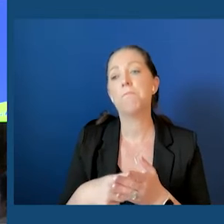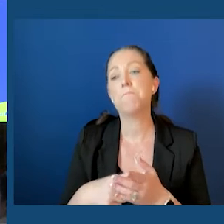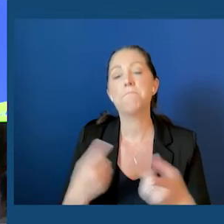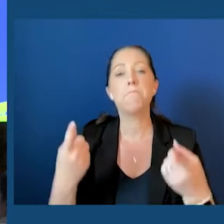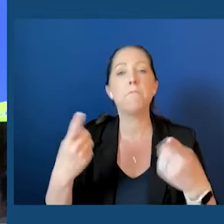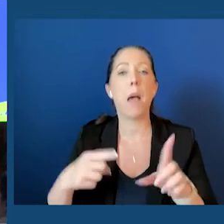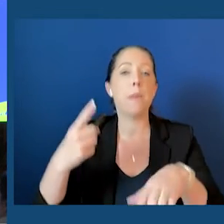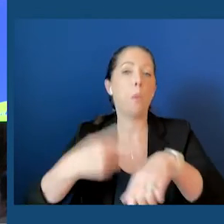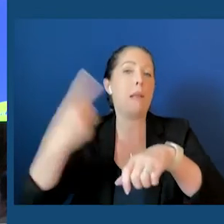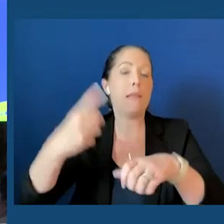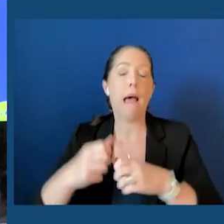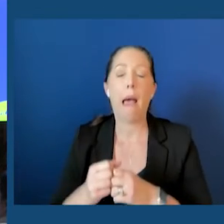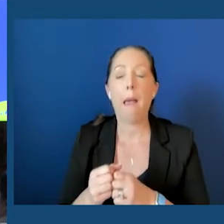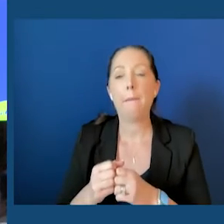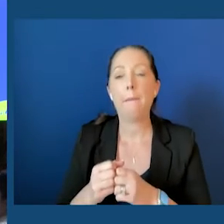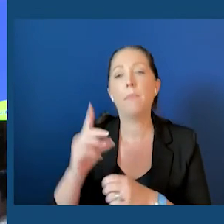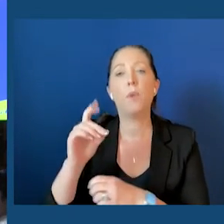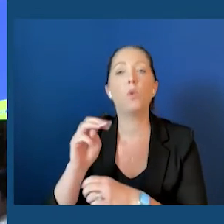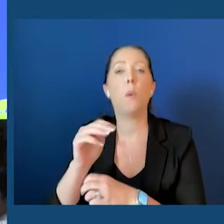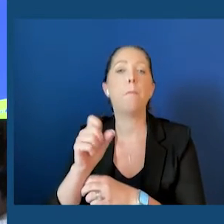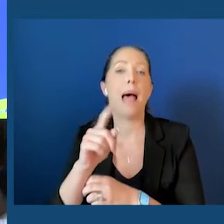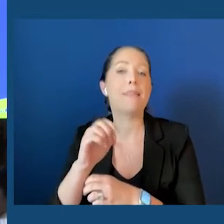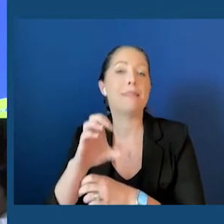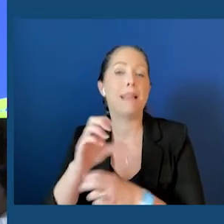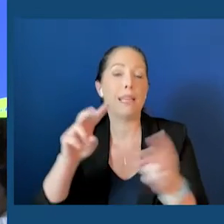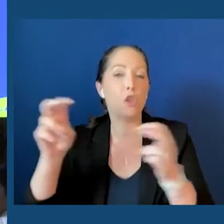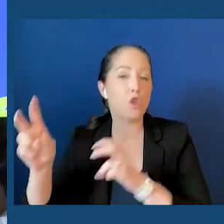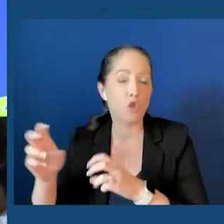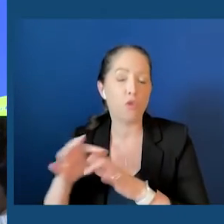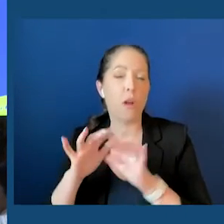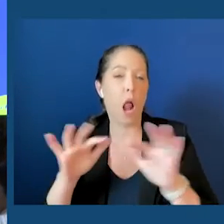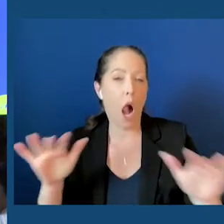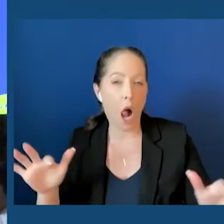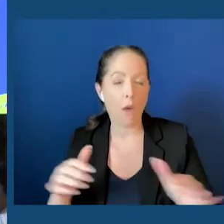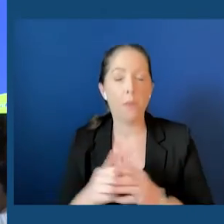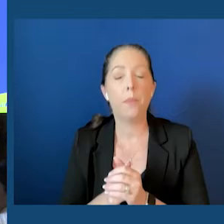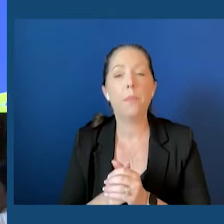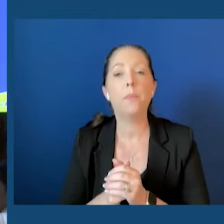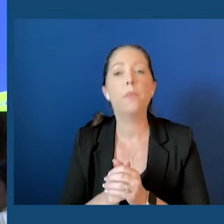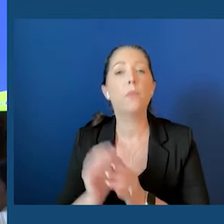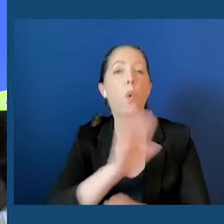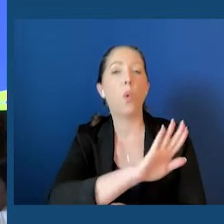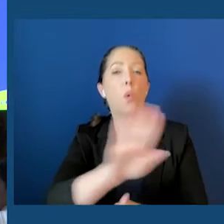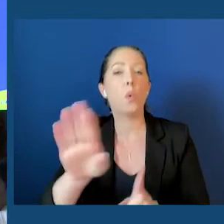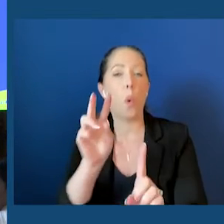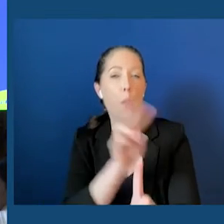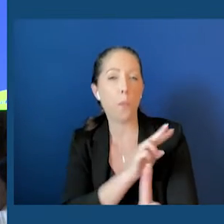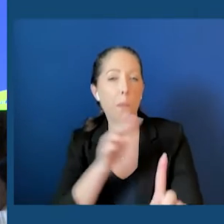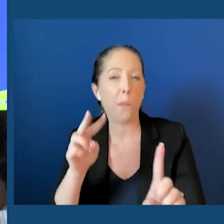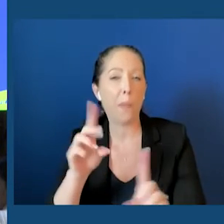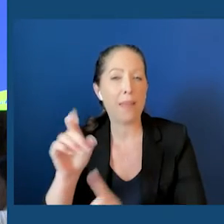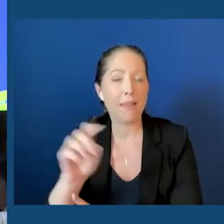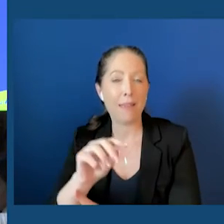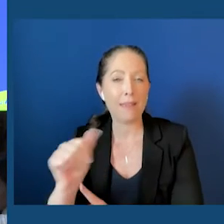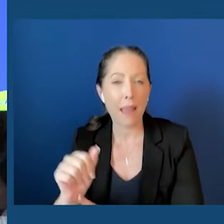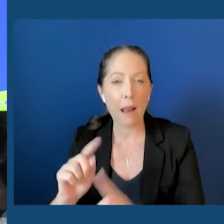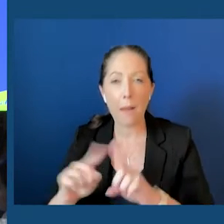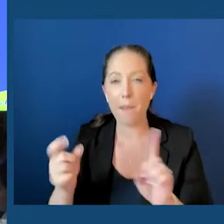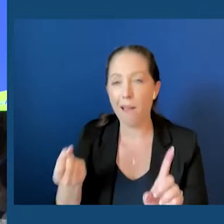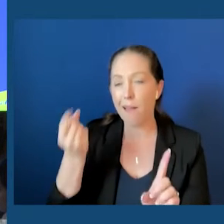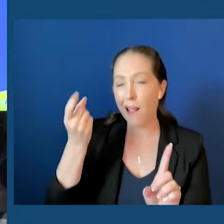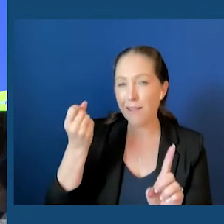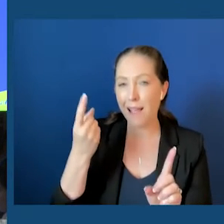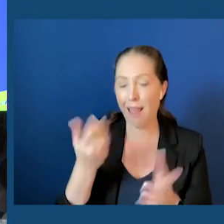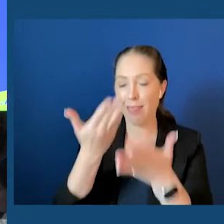domestic issues, things of that nature. How do you guys look at that data point, but also understand the facts